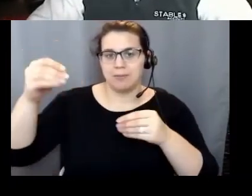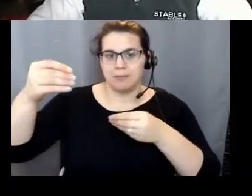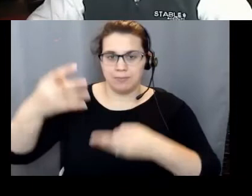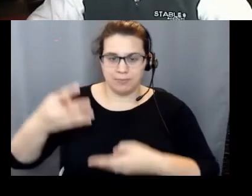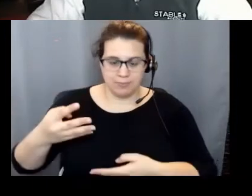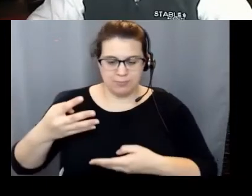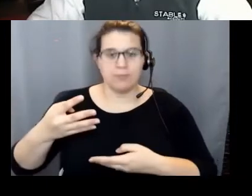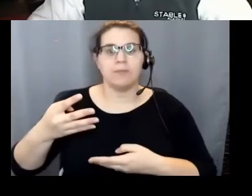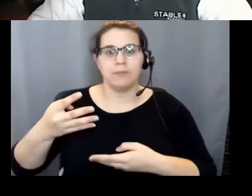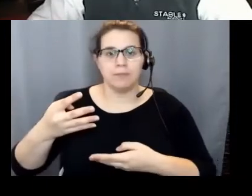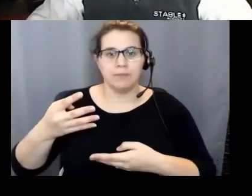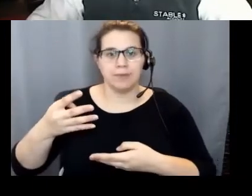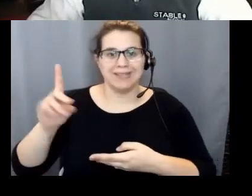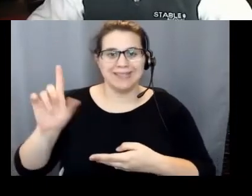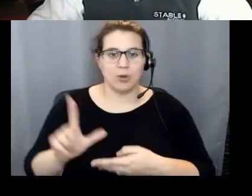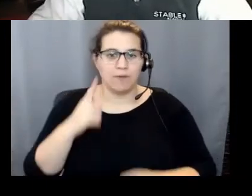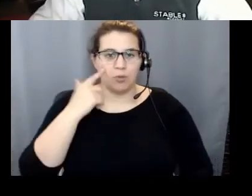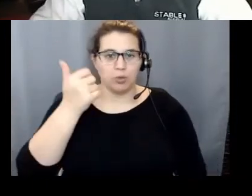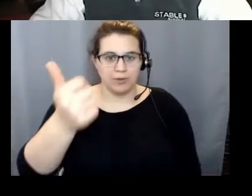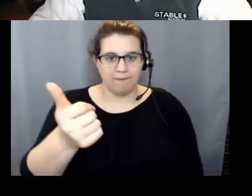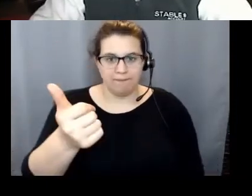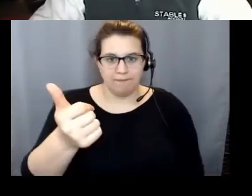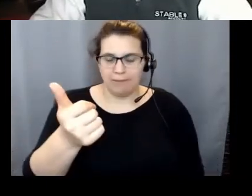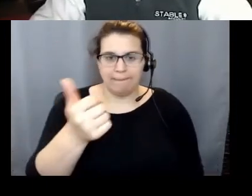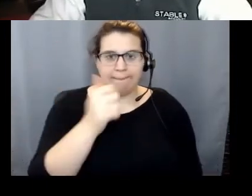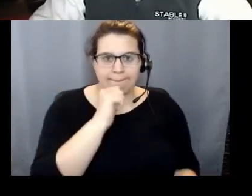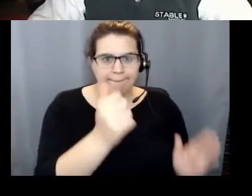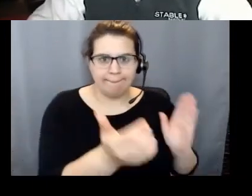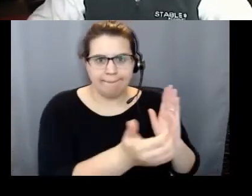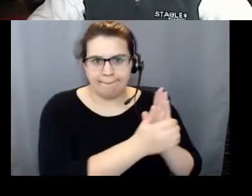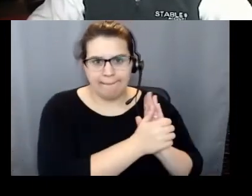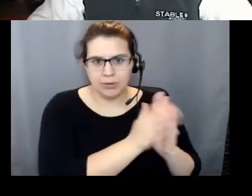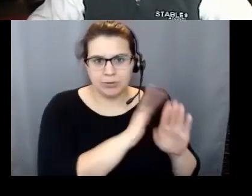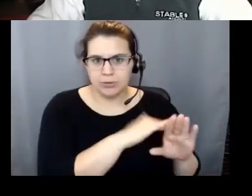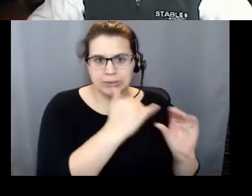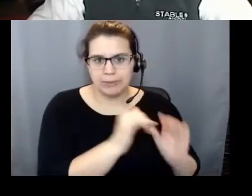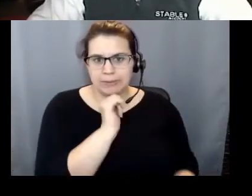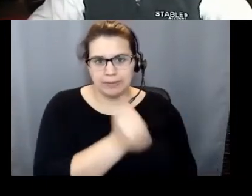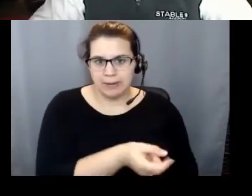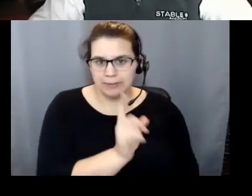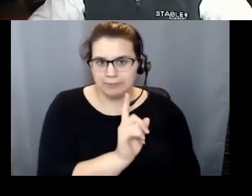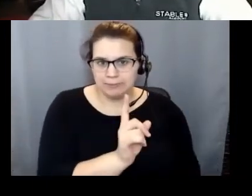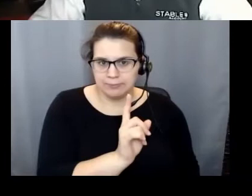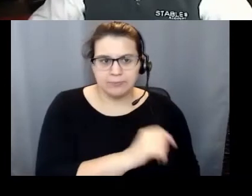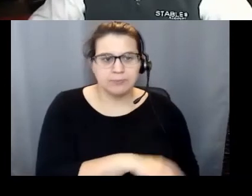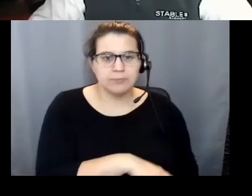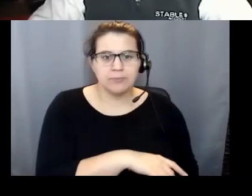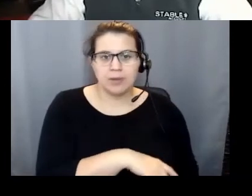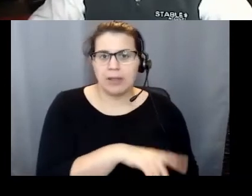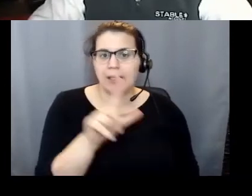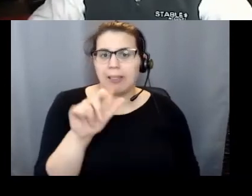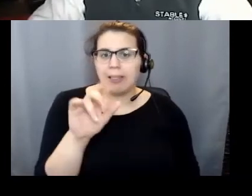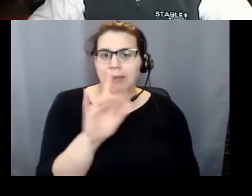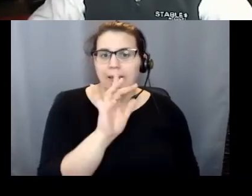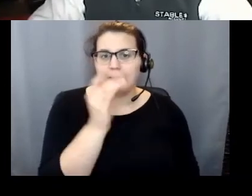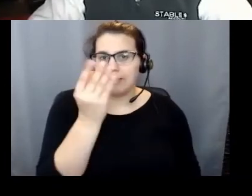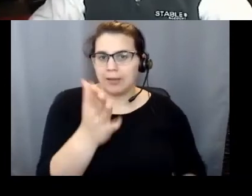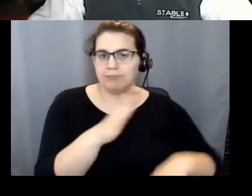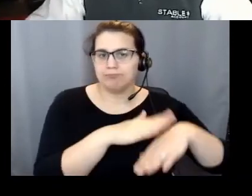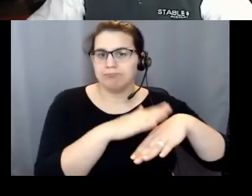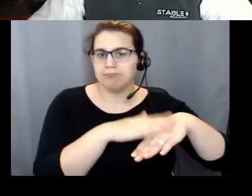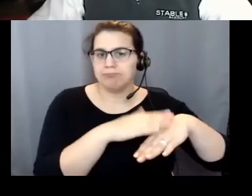tax forms from the site. So they're not going to be attached to the email. They will just let you know that they're